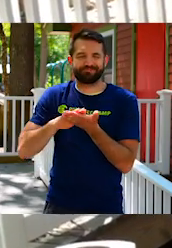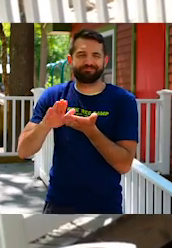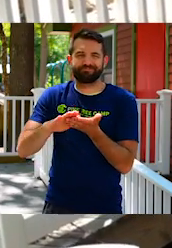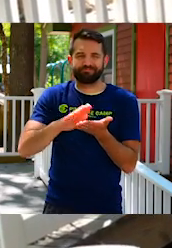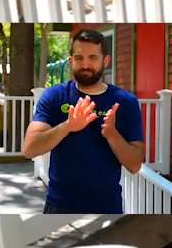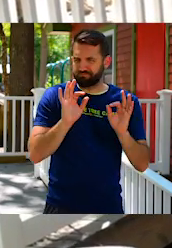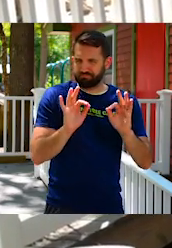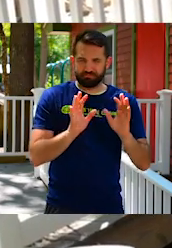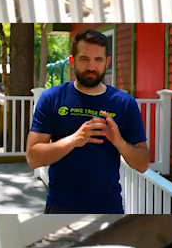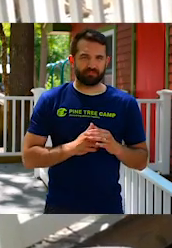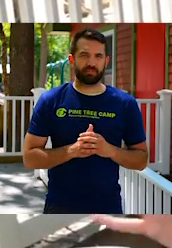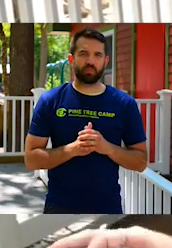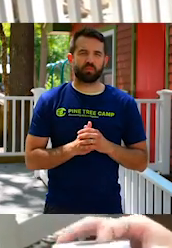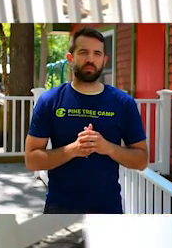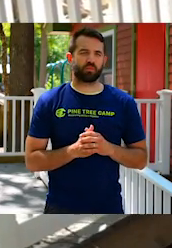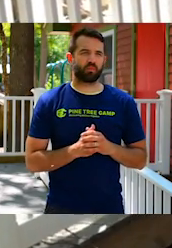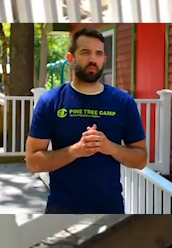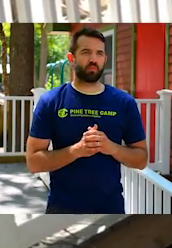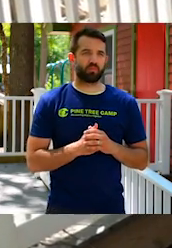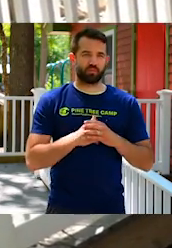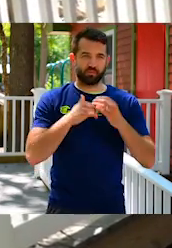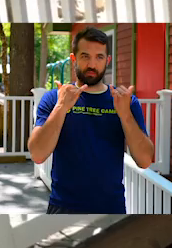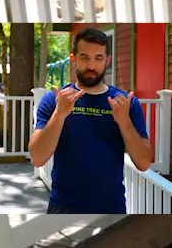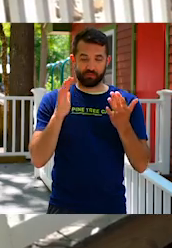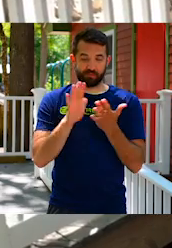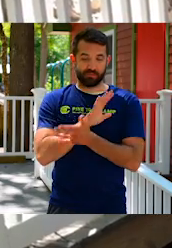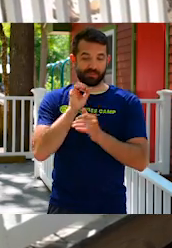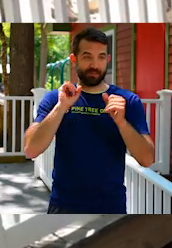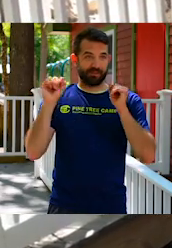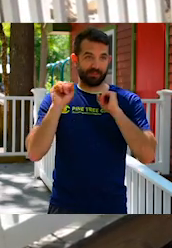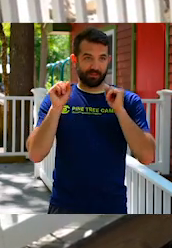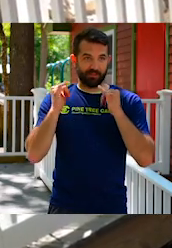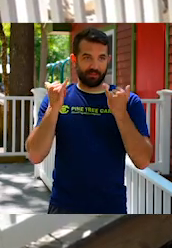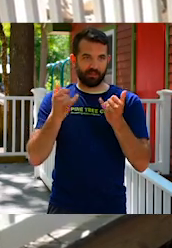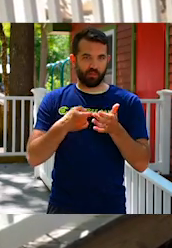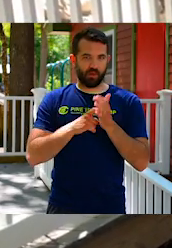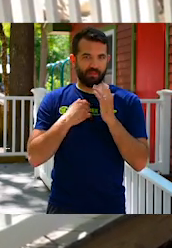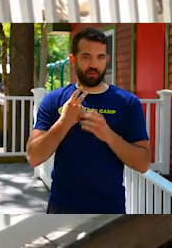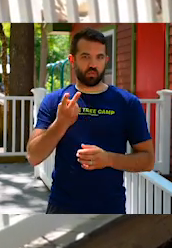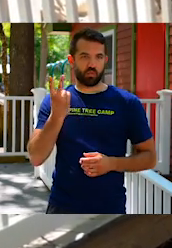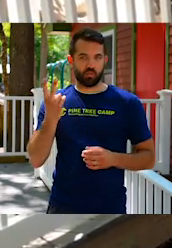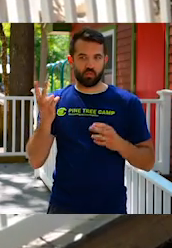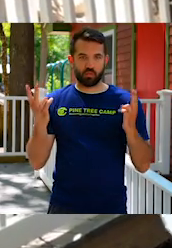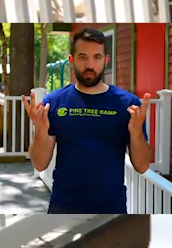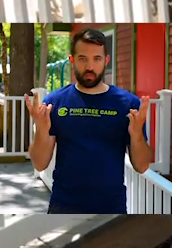Alright, so now I'm going to get the paper towels ready. So you're going to need 2 paper towels.